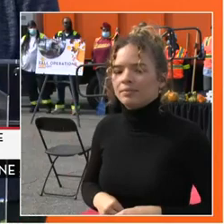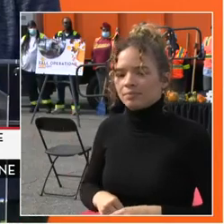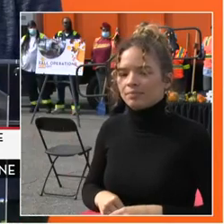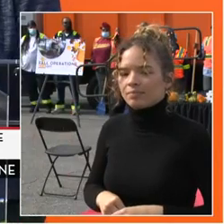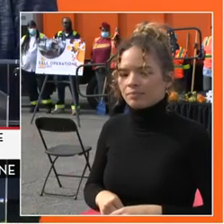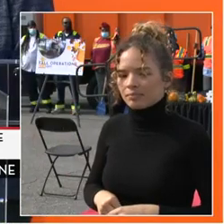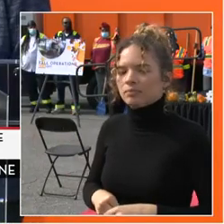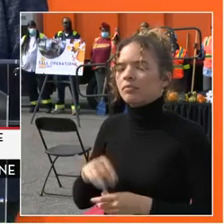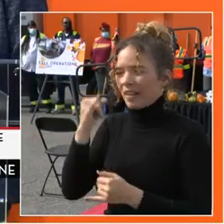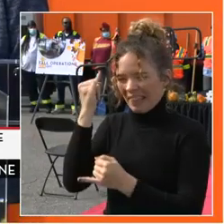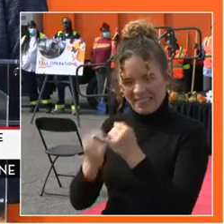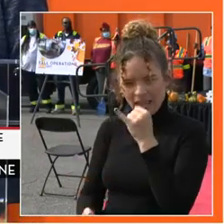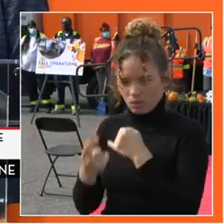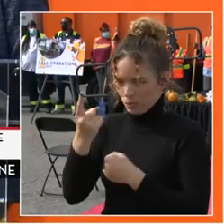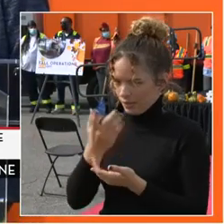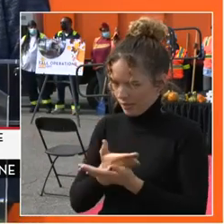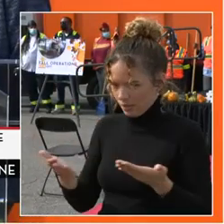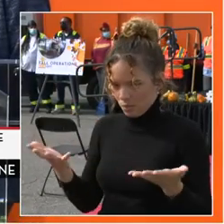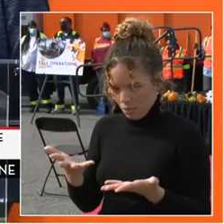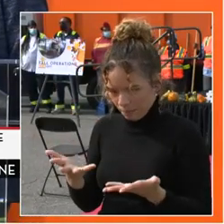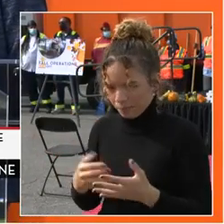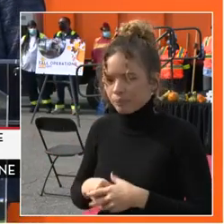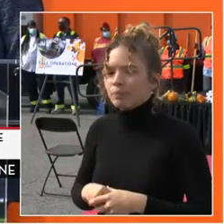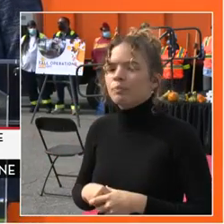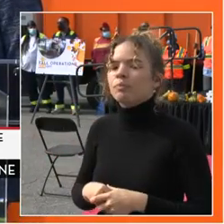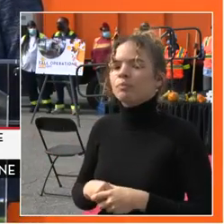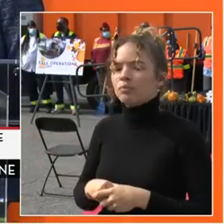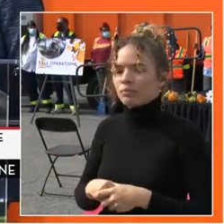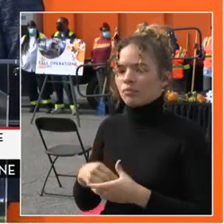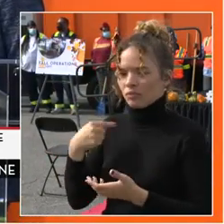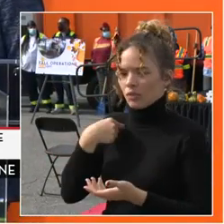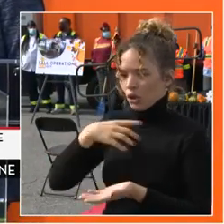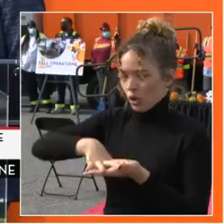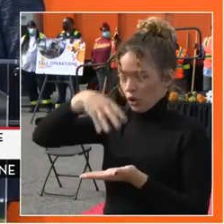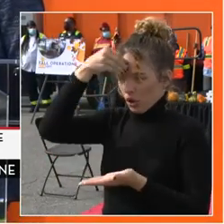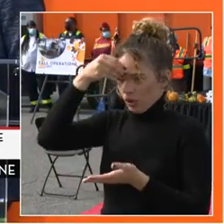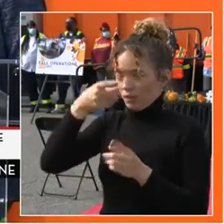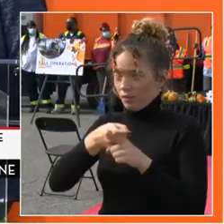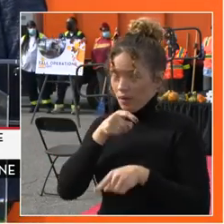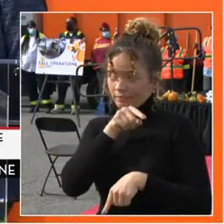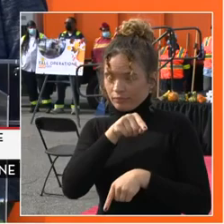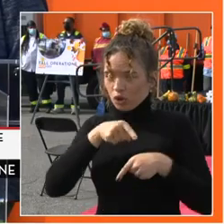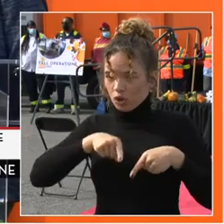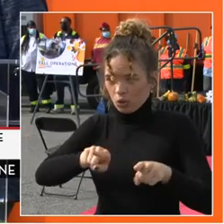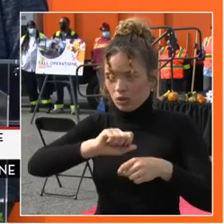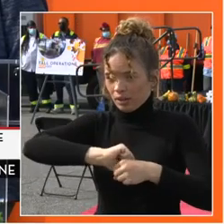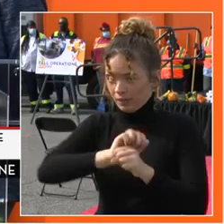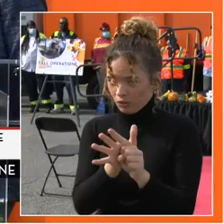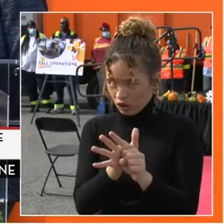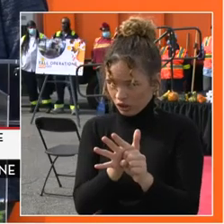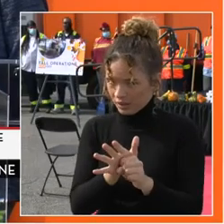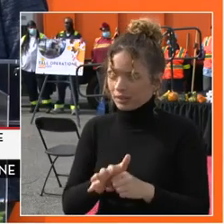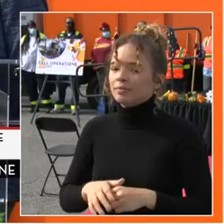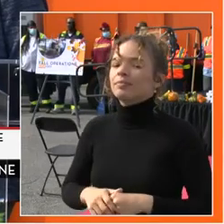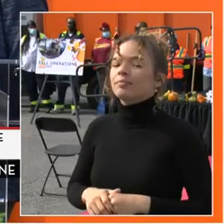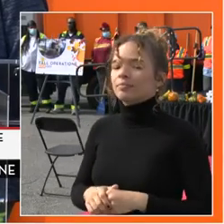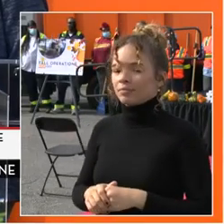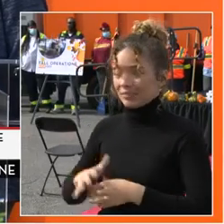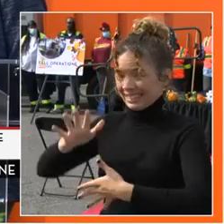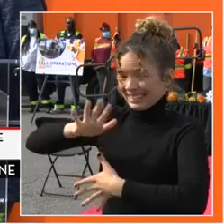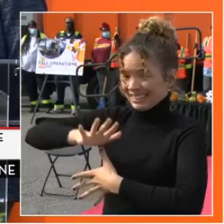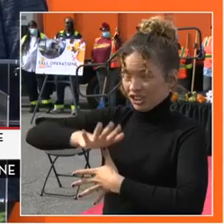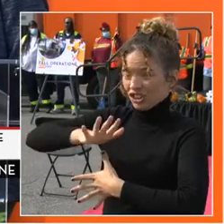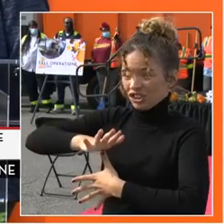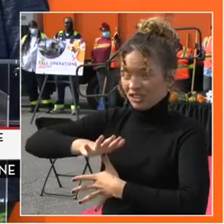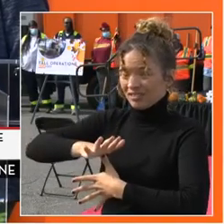COVID is that our students in the 12th grade, they've developed some independence. They've gotten jobs. They've